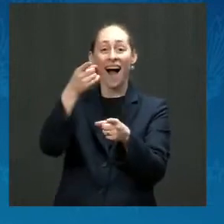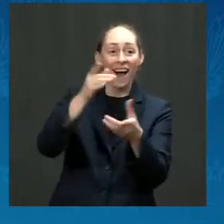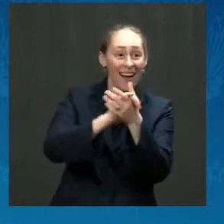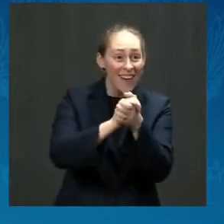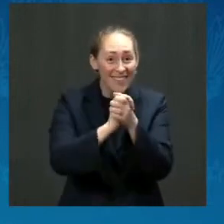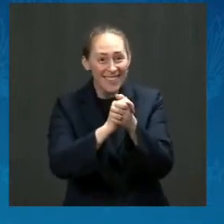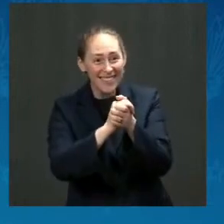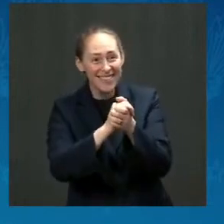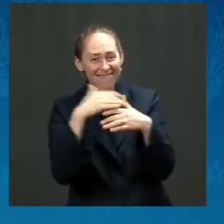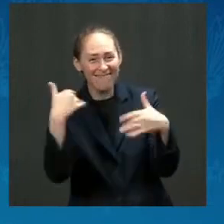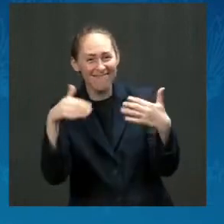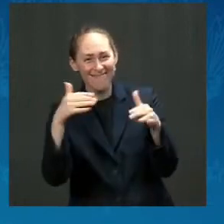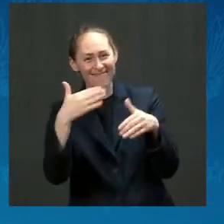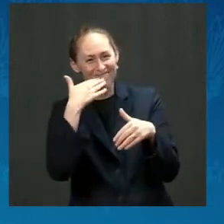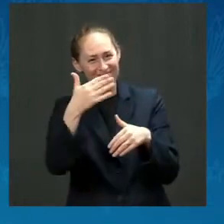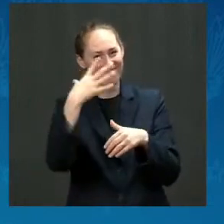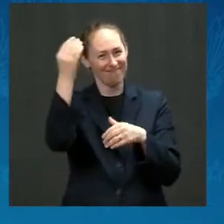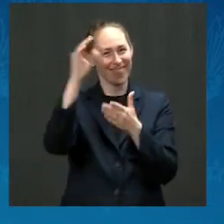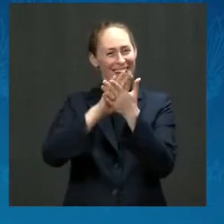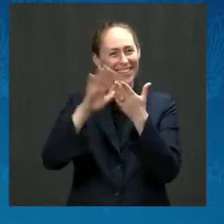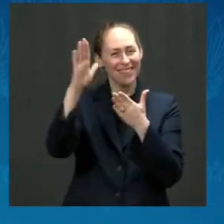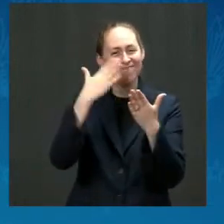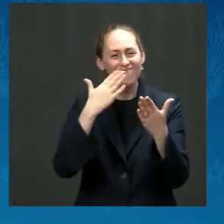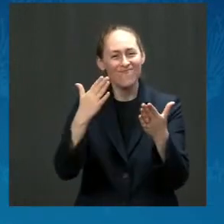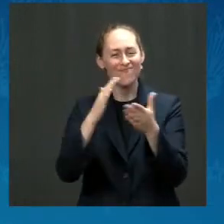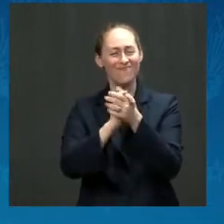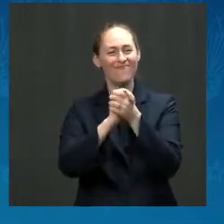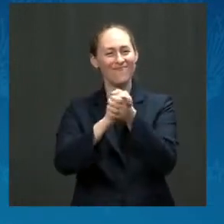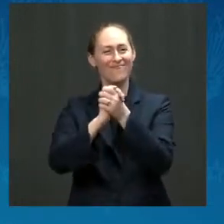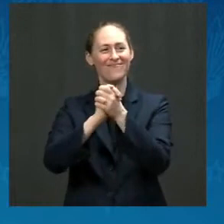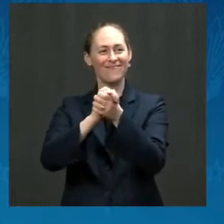Congratulations. Congratulations. How about that?